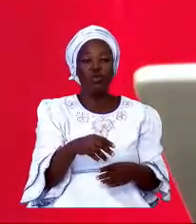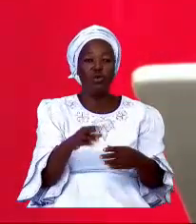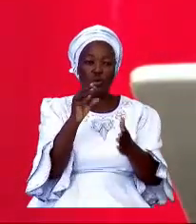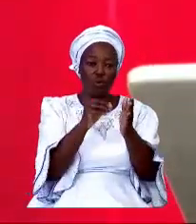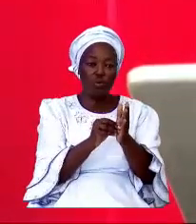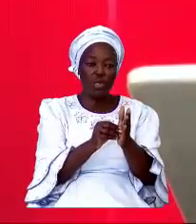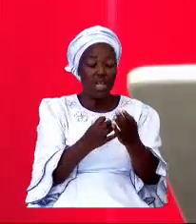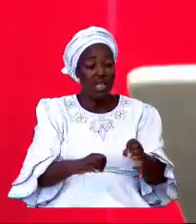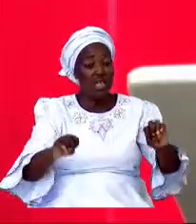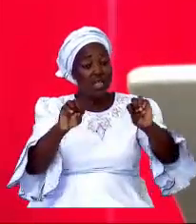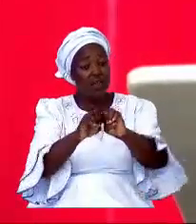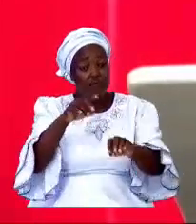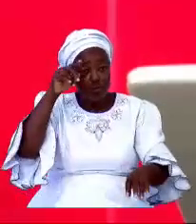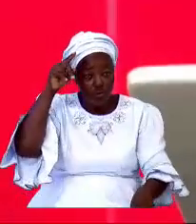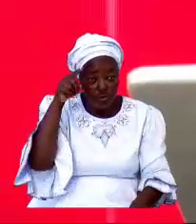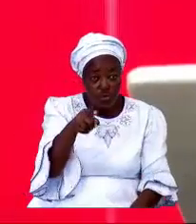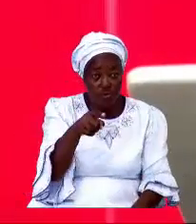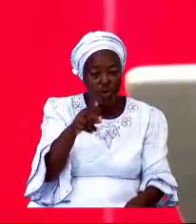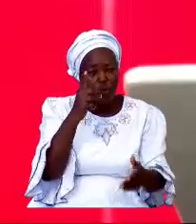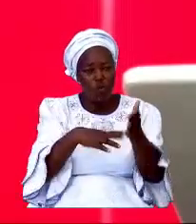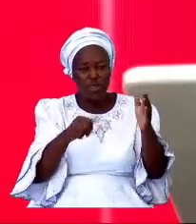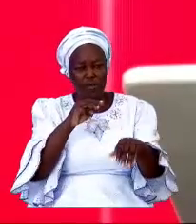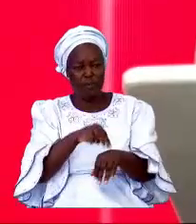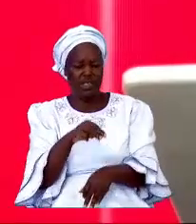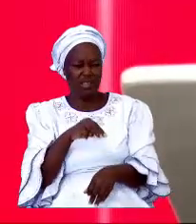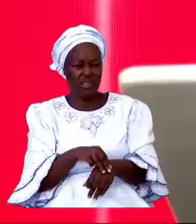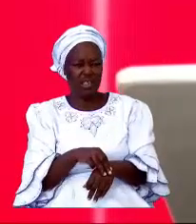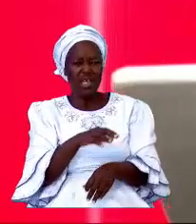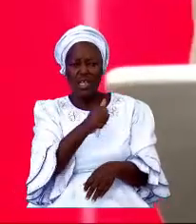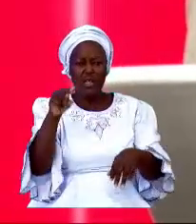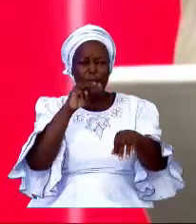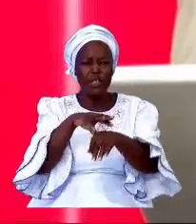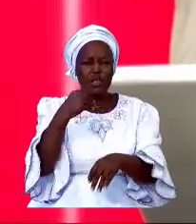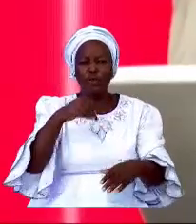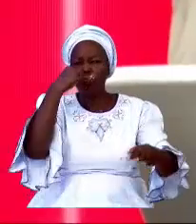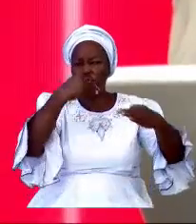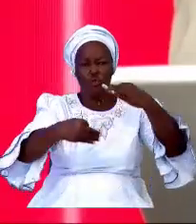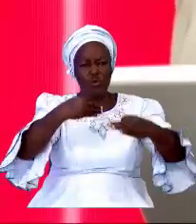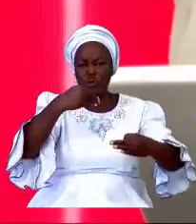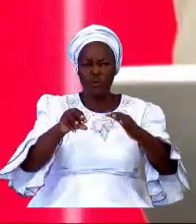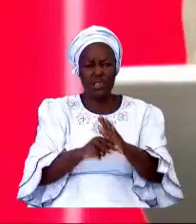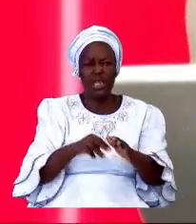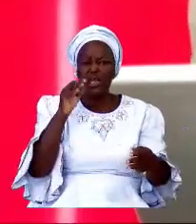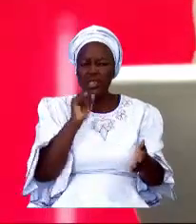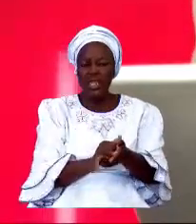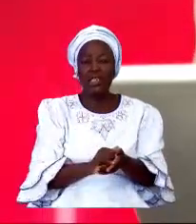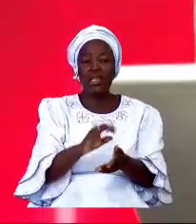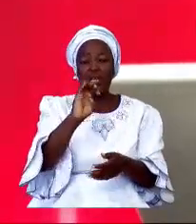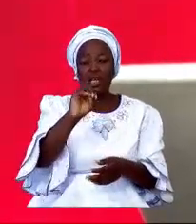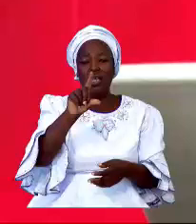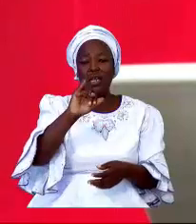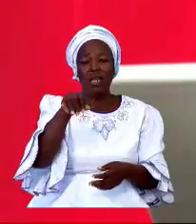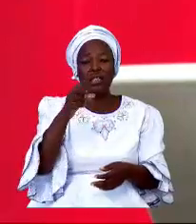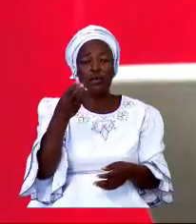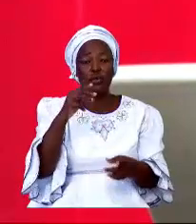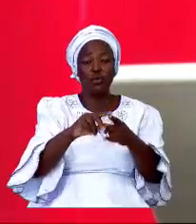blood, even thine. What a message. A message of judgment that Elijah